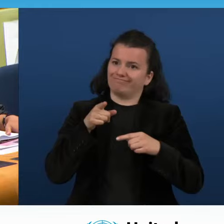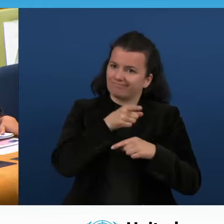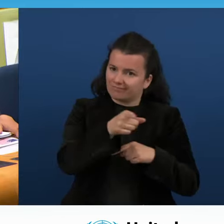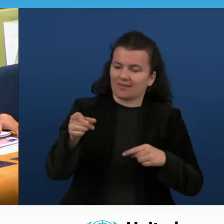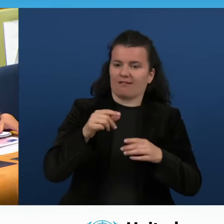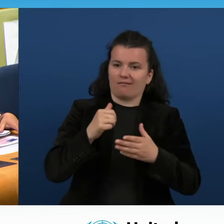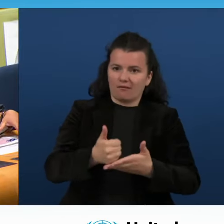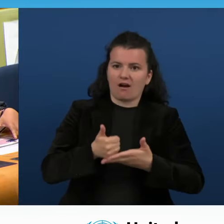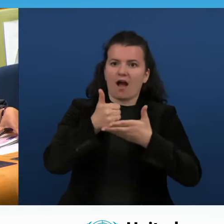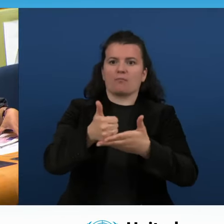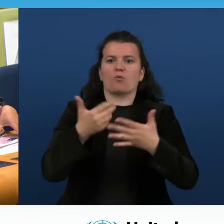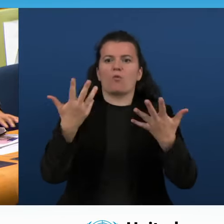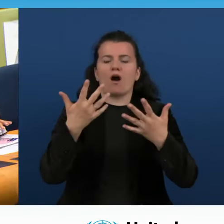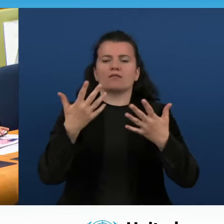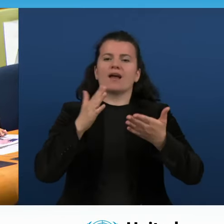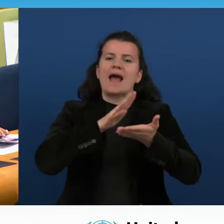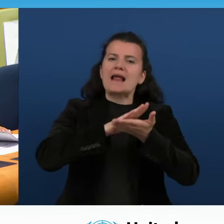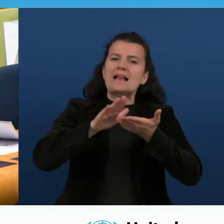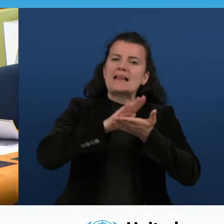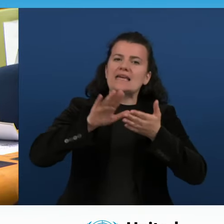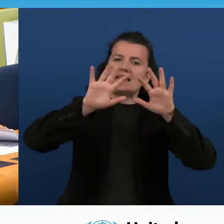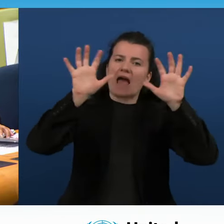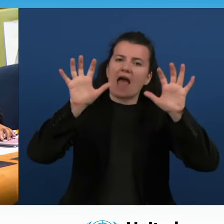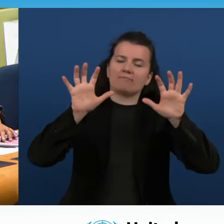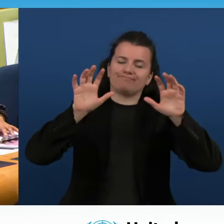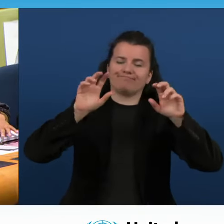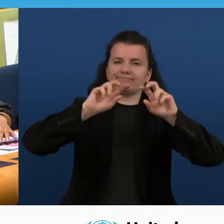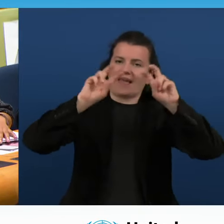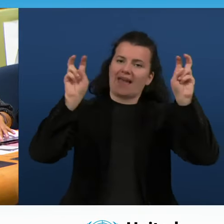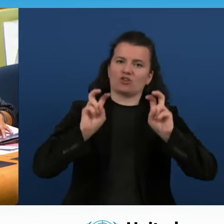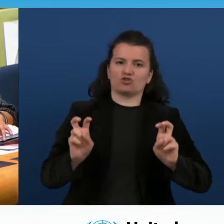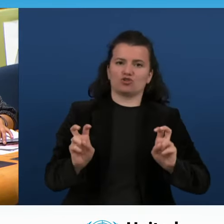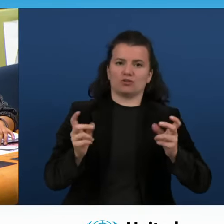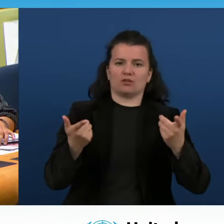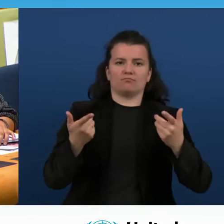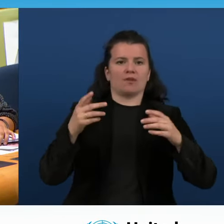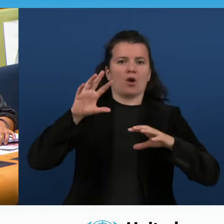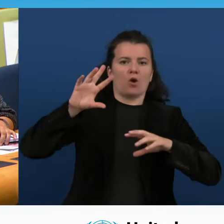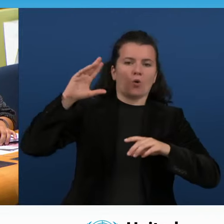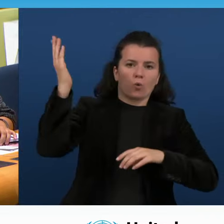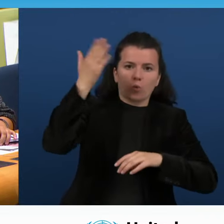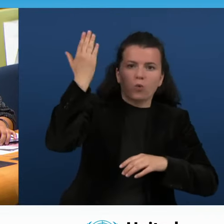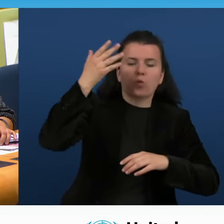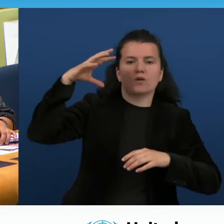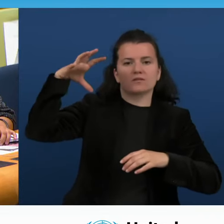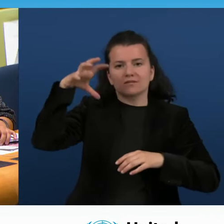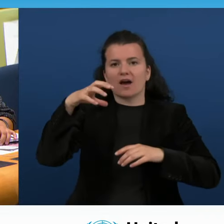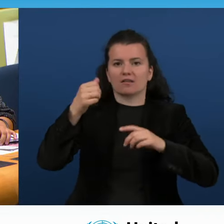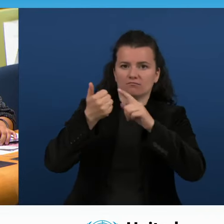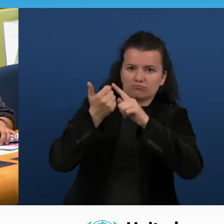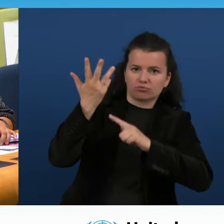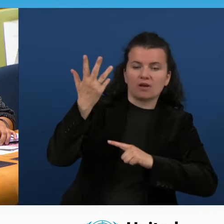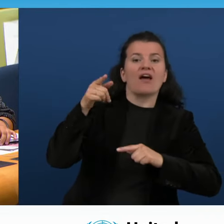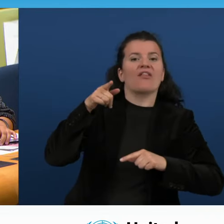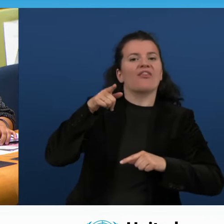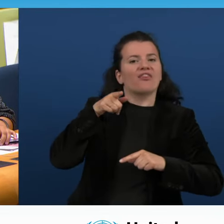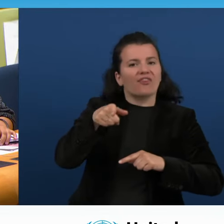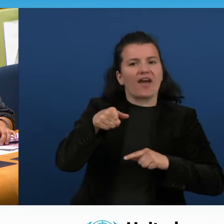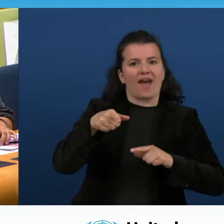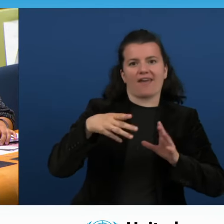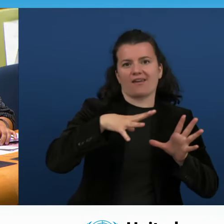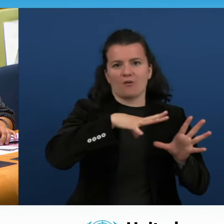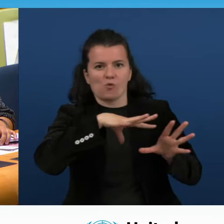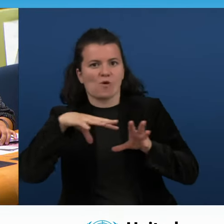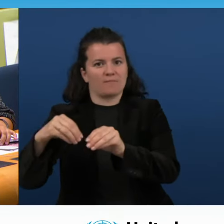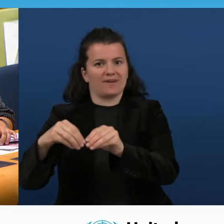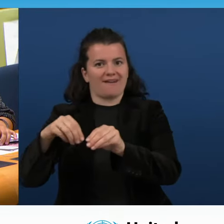energy technologies, the first thing that comes to mind is usually its role in emissions reduction and environmental protection.